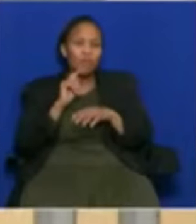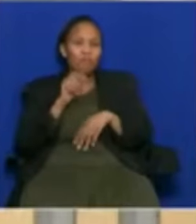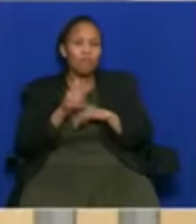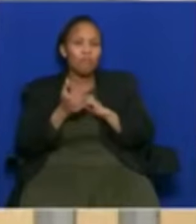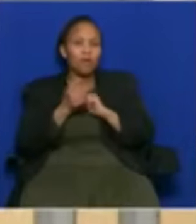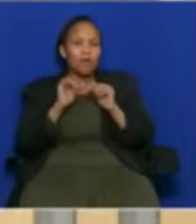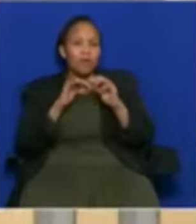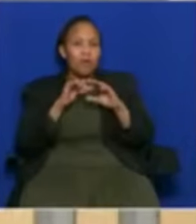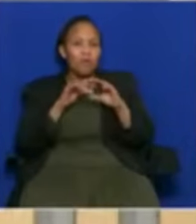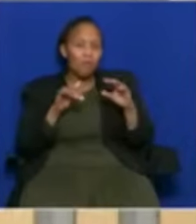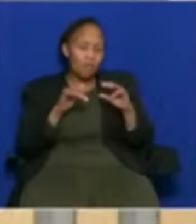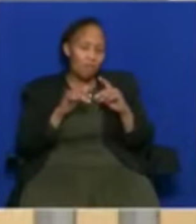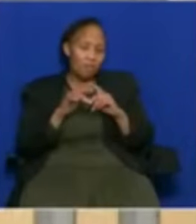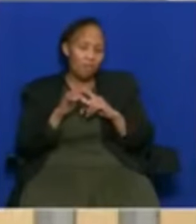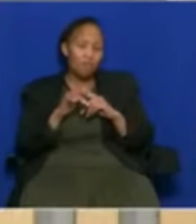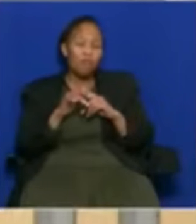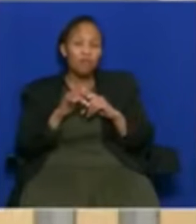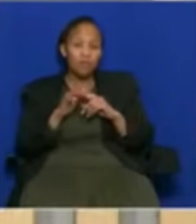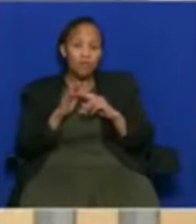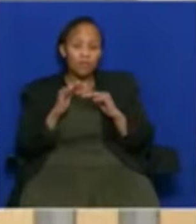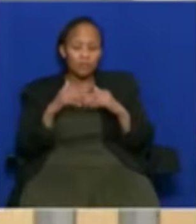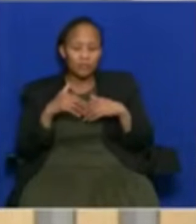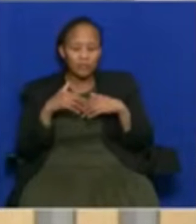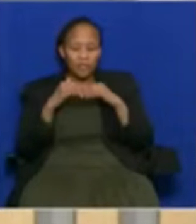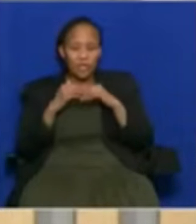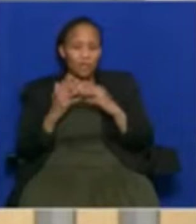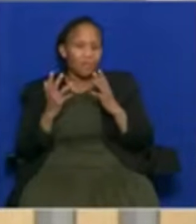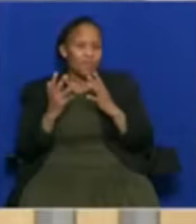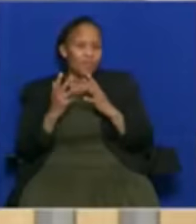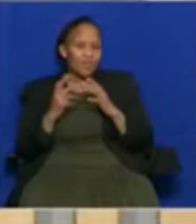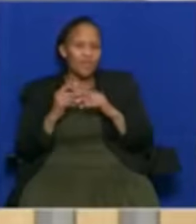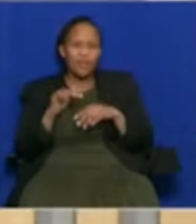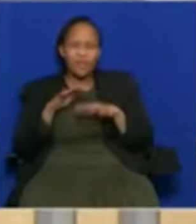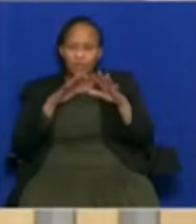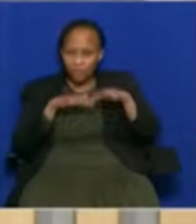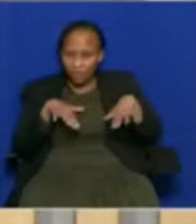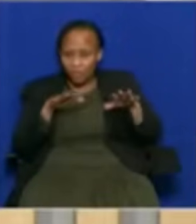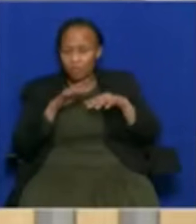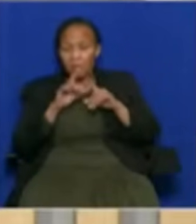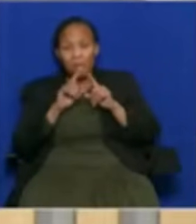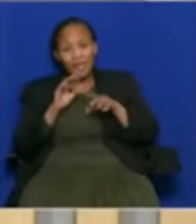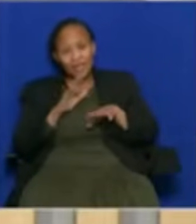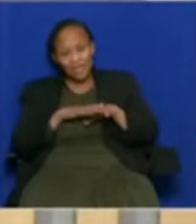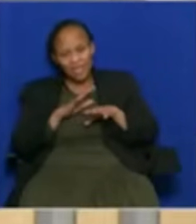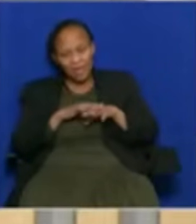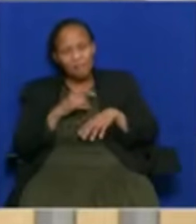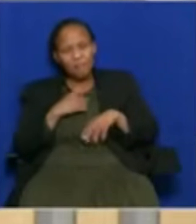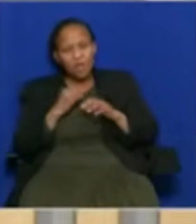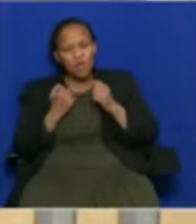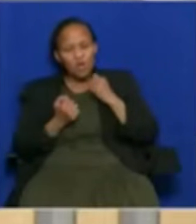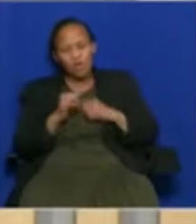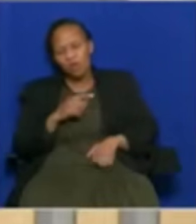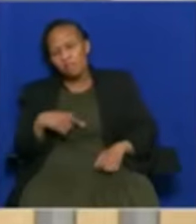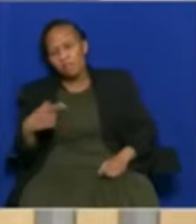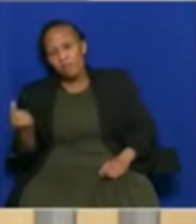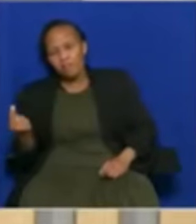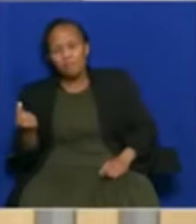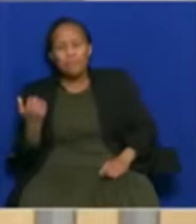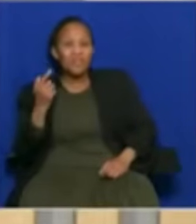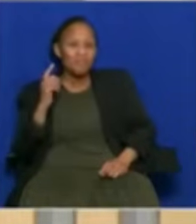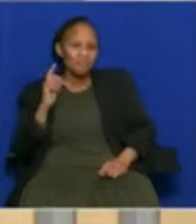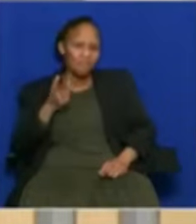that was set up about the premises. But I left court at that time, and it was only at the later stage that I found that no,